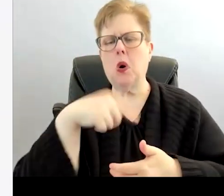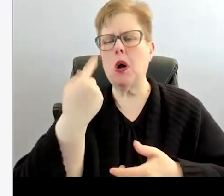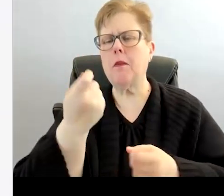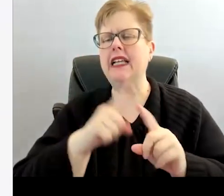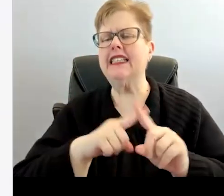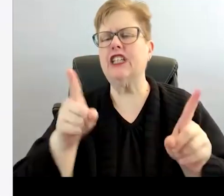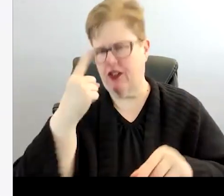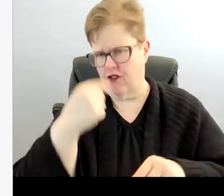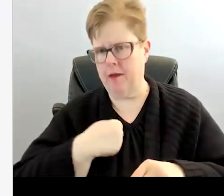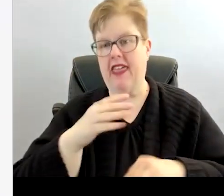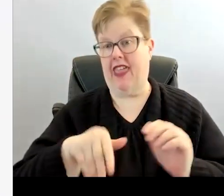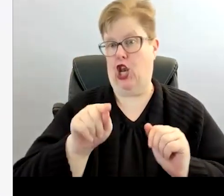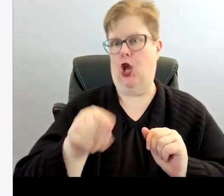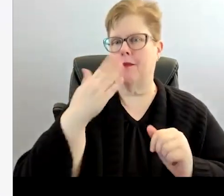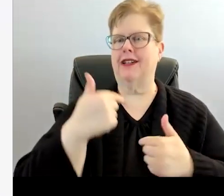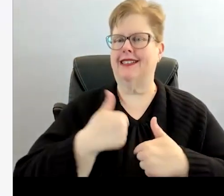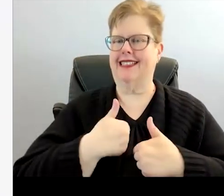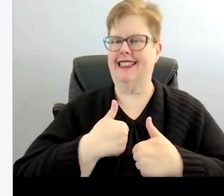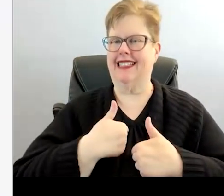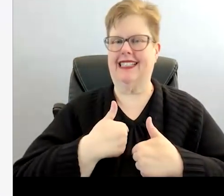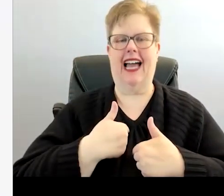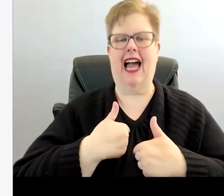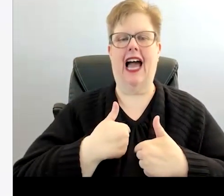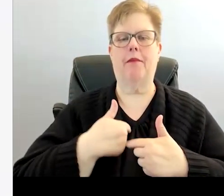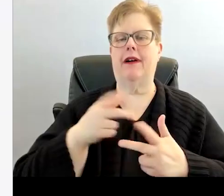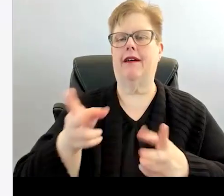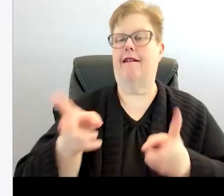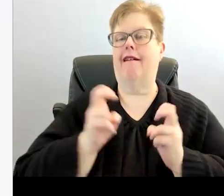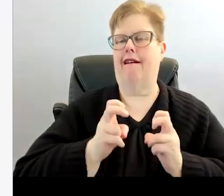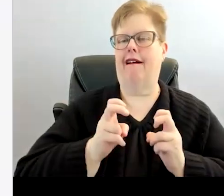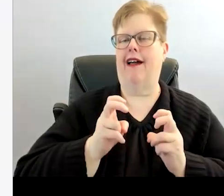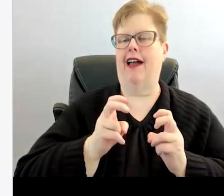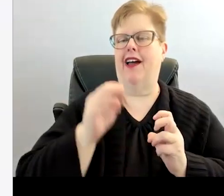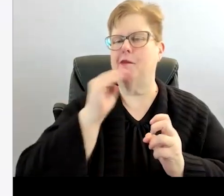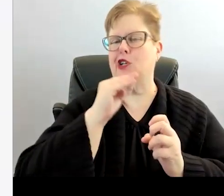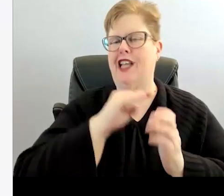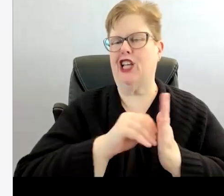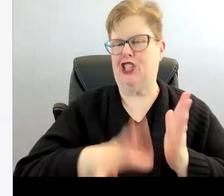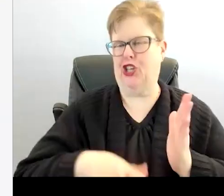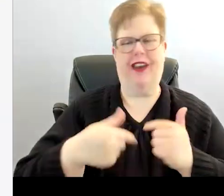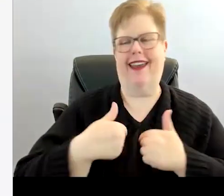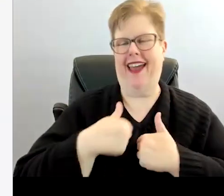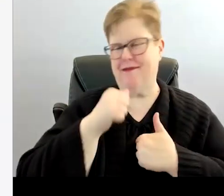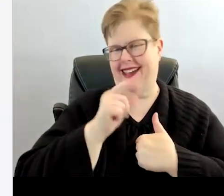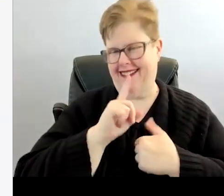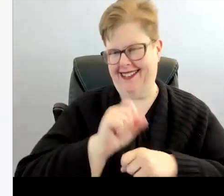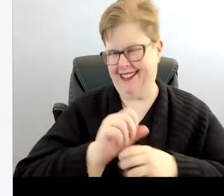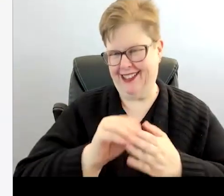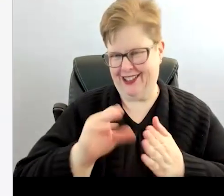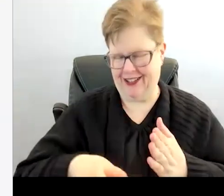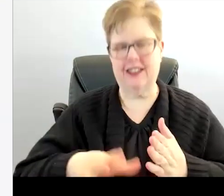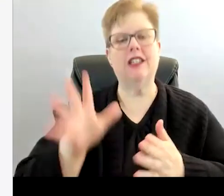different for me than they will for you because I'm impersonating a student. I'm not actually a student. However, you will see